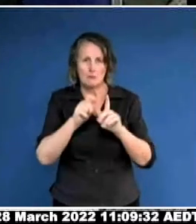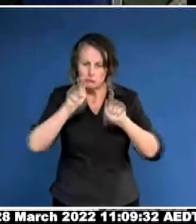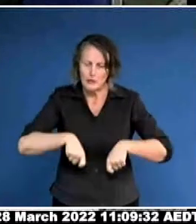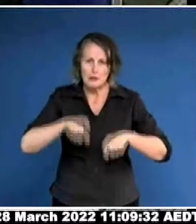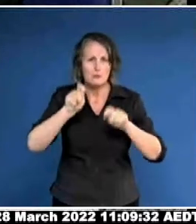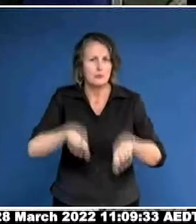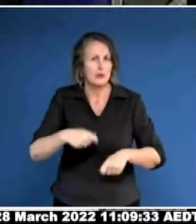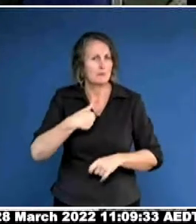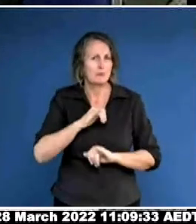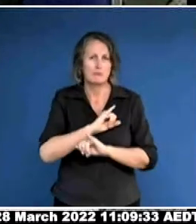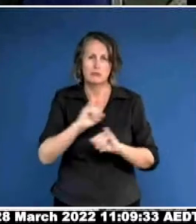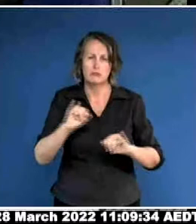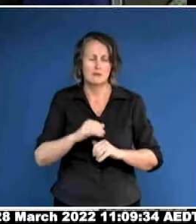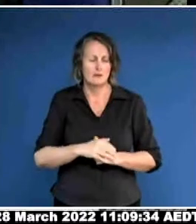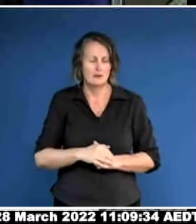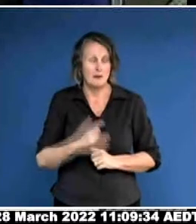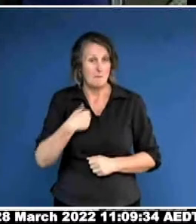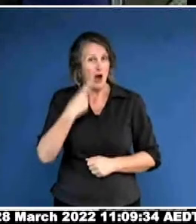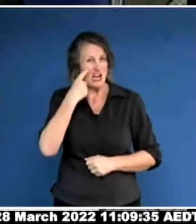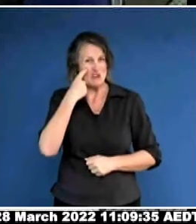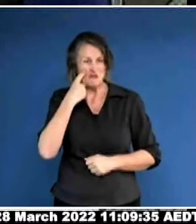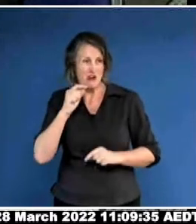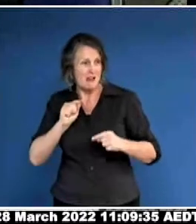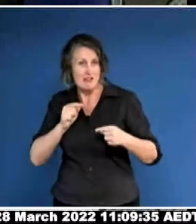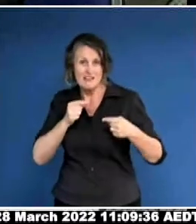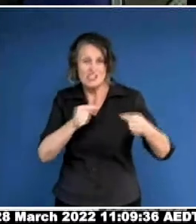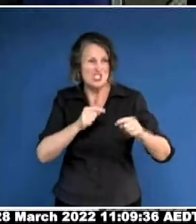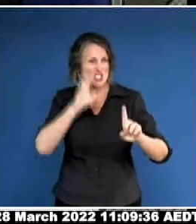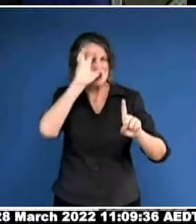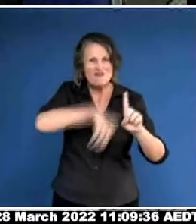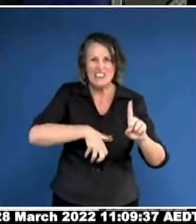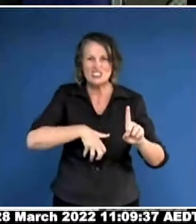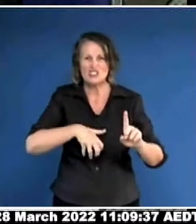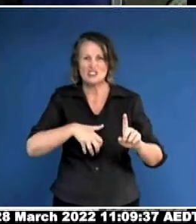I tried to fight back by scratching him so he would cut my nails.